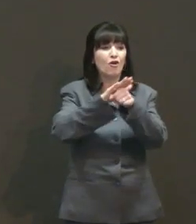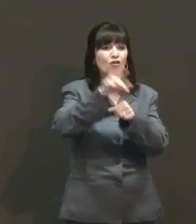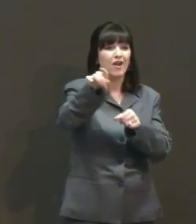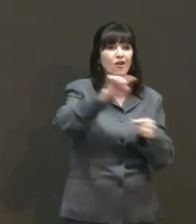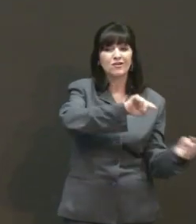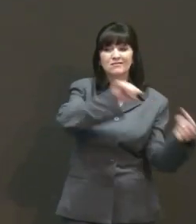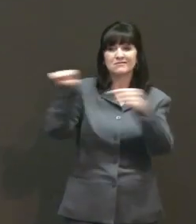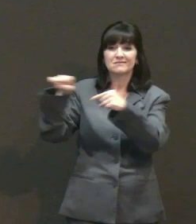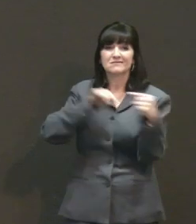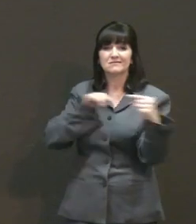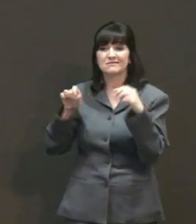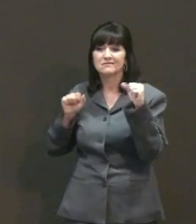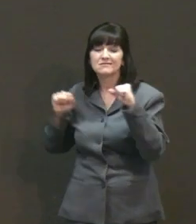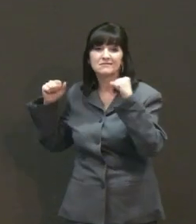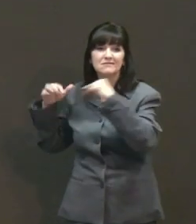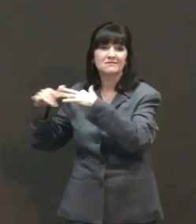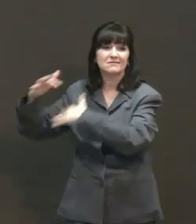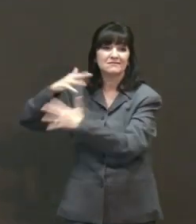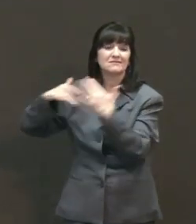park.